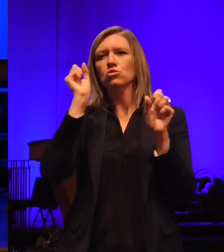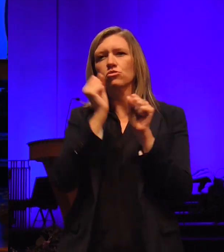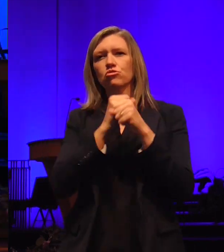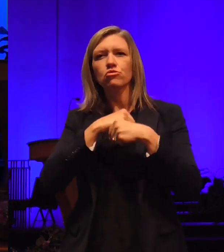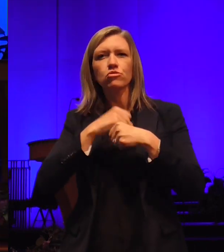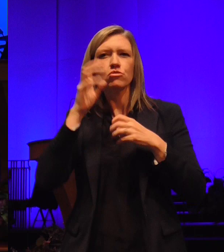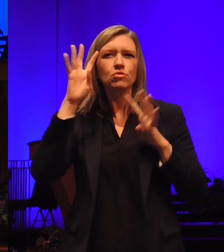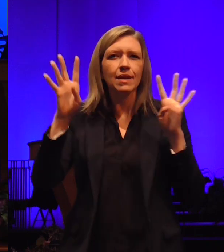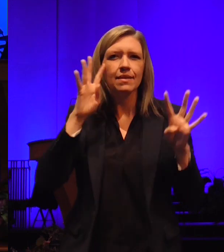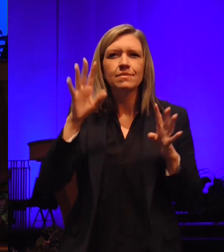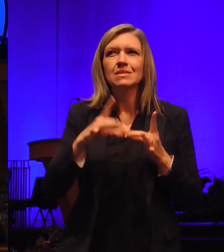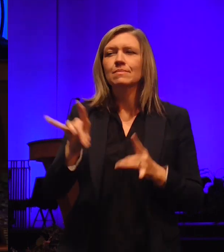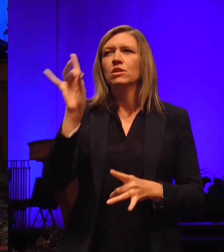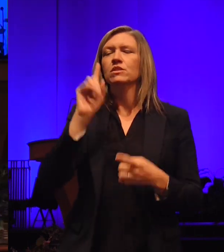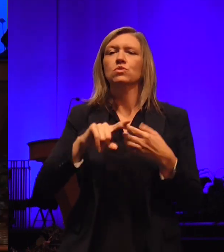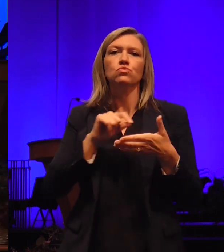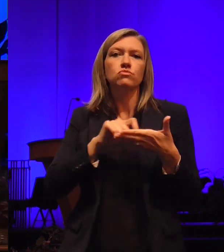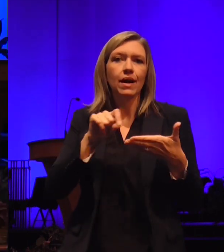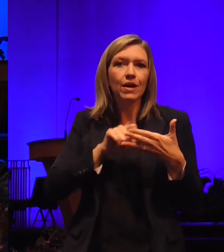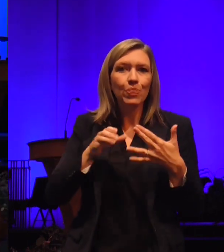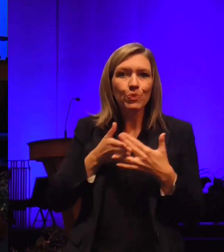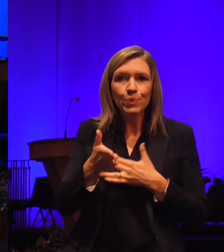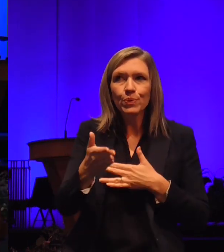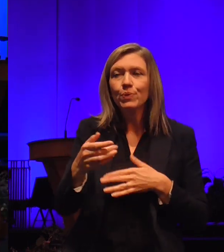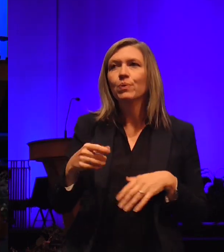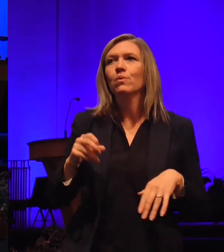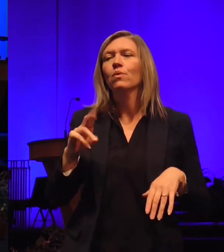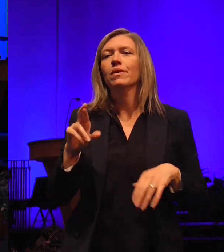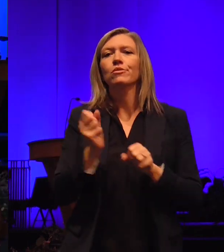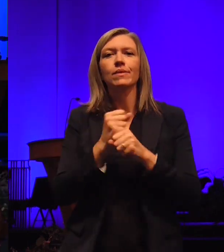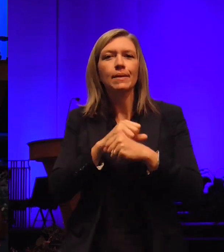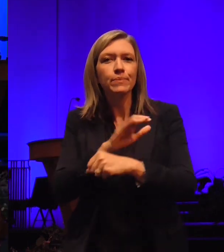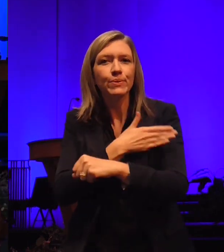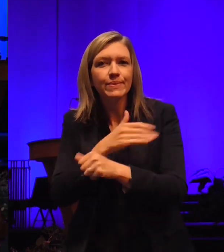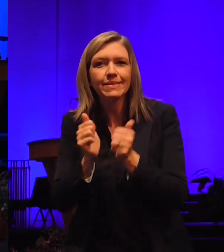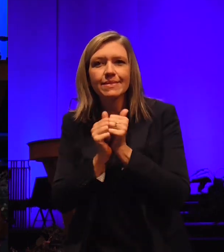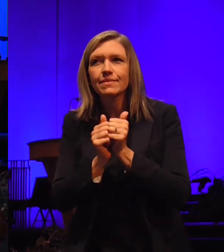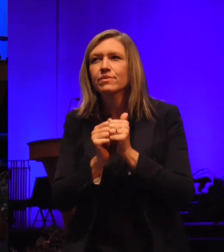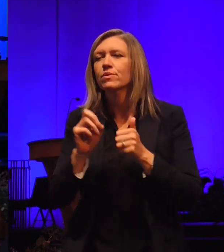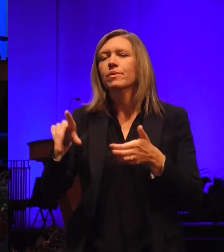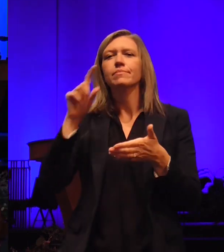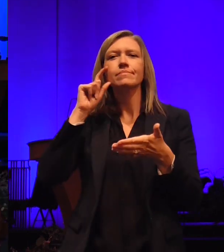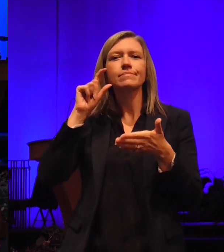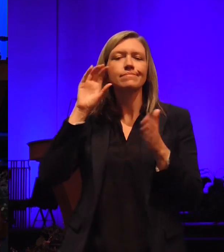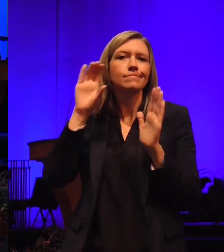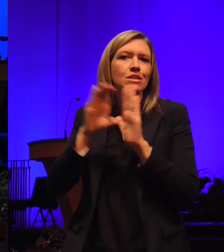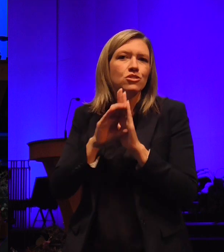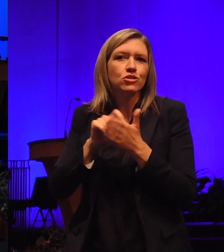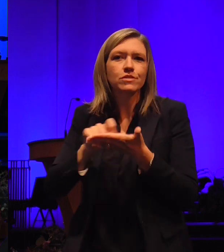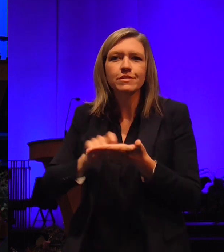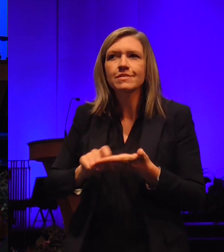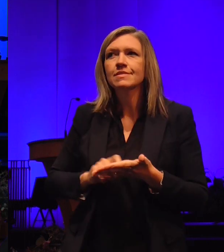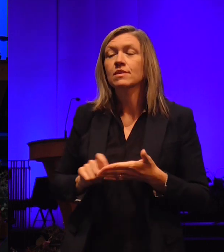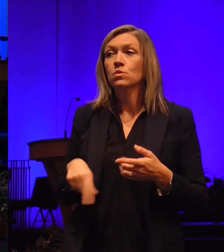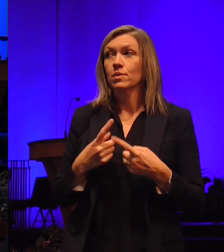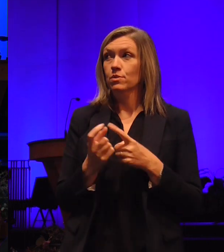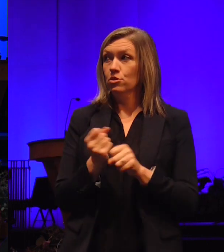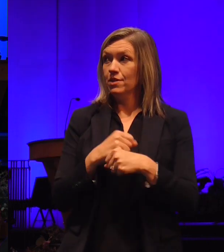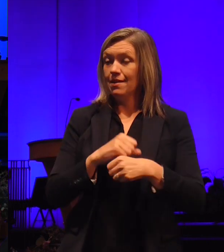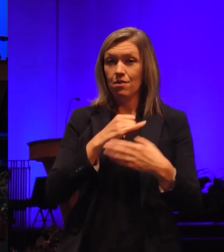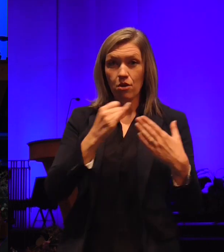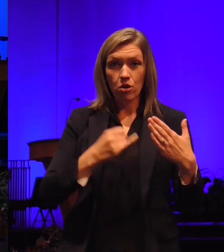create music through us or draw a picture with us or whatever it may be. But when we create art, we